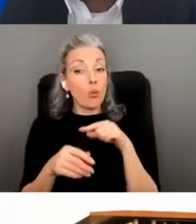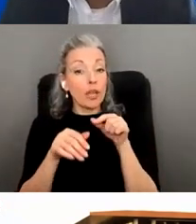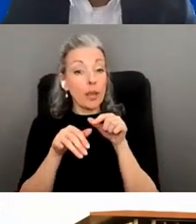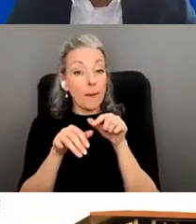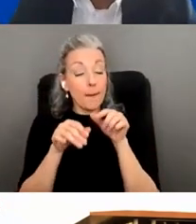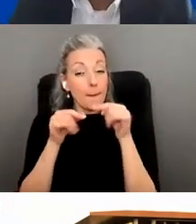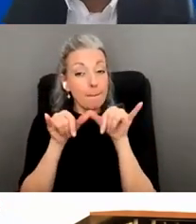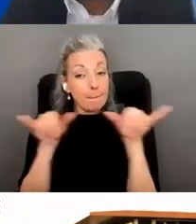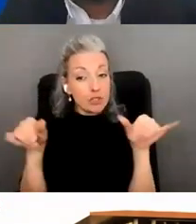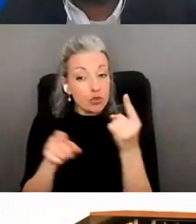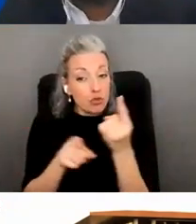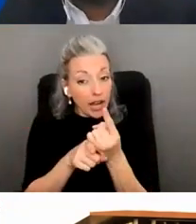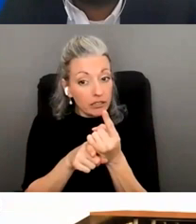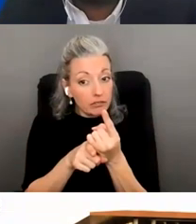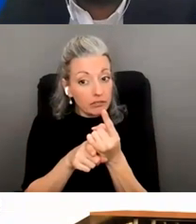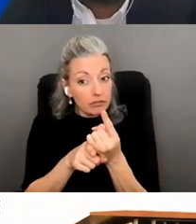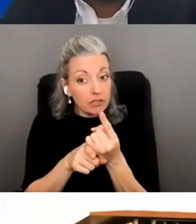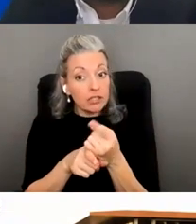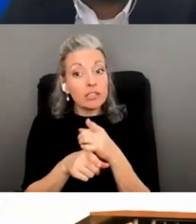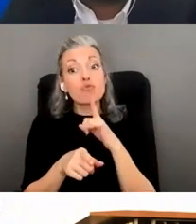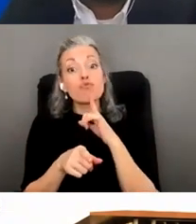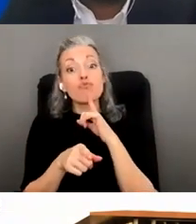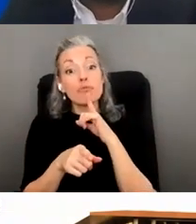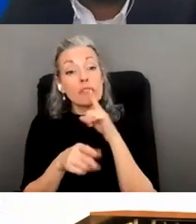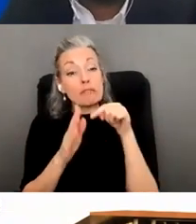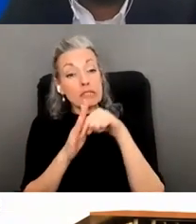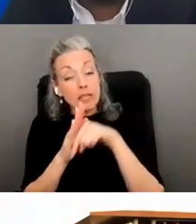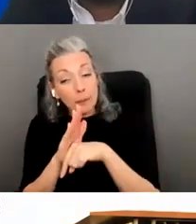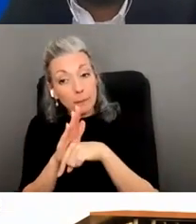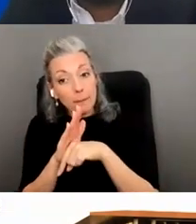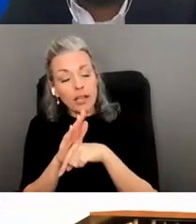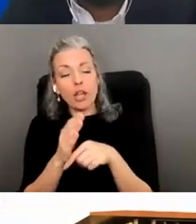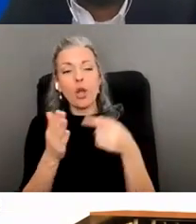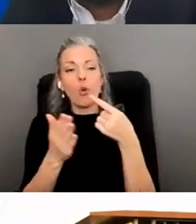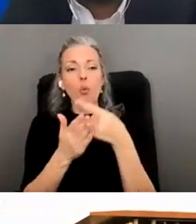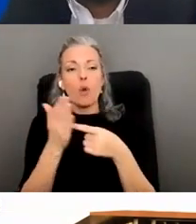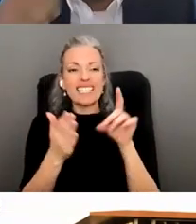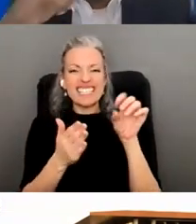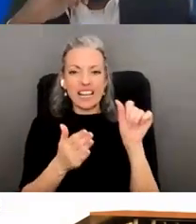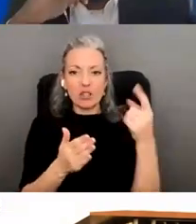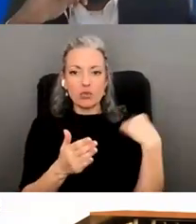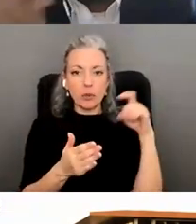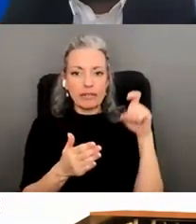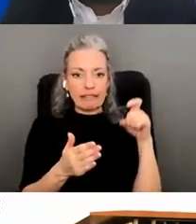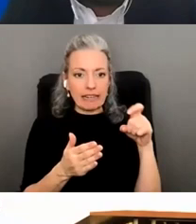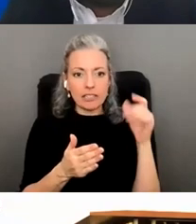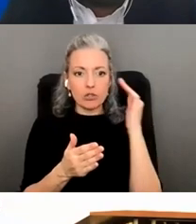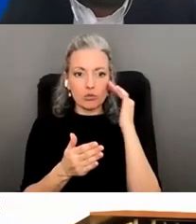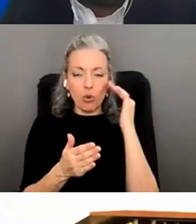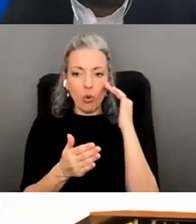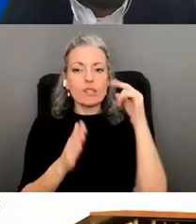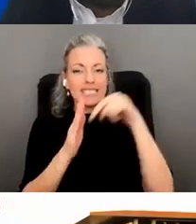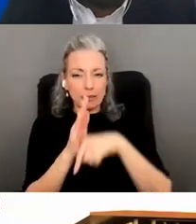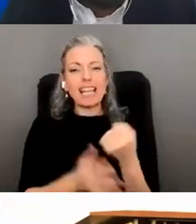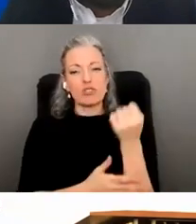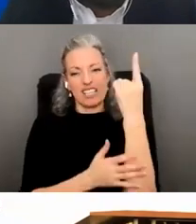thing? You know, is it rigorous? And what data sources do we need in order to really deeply